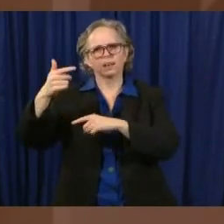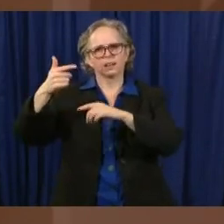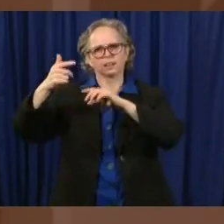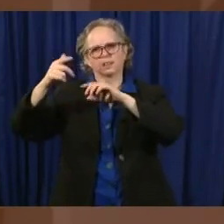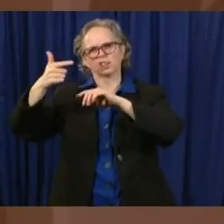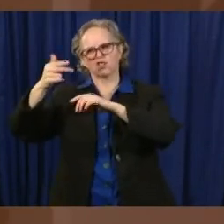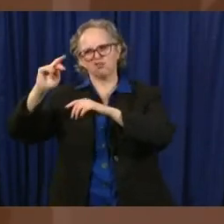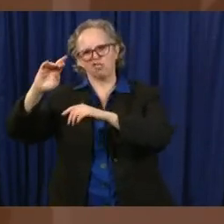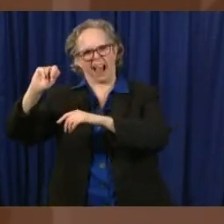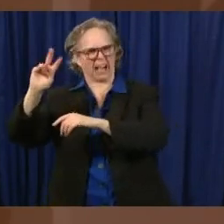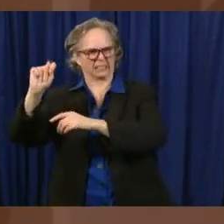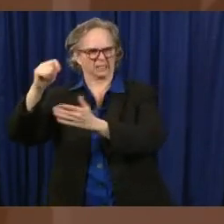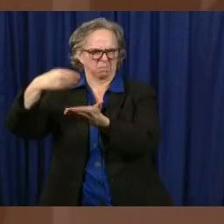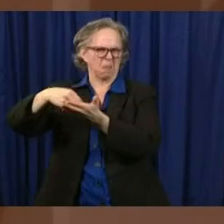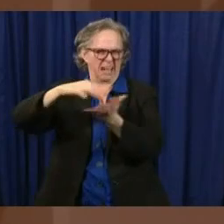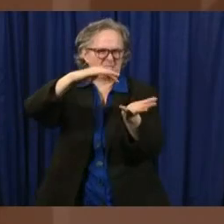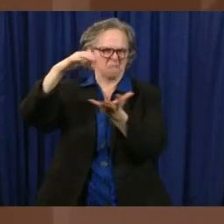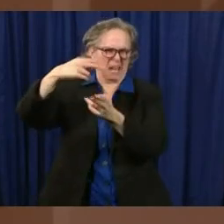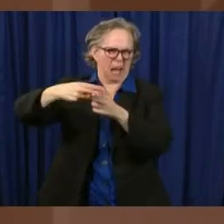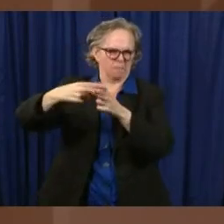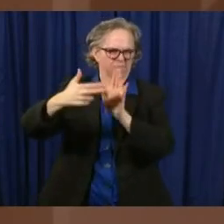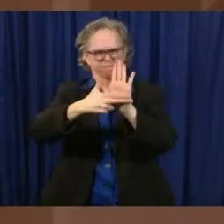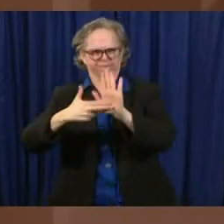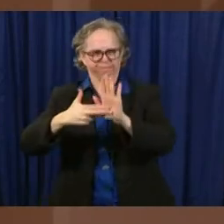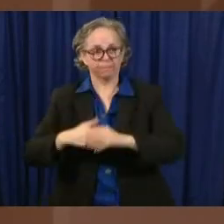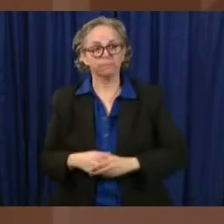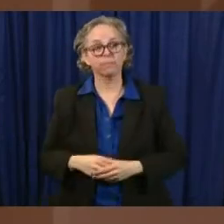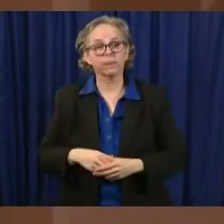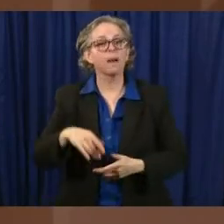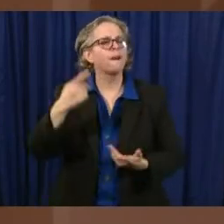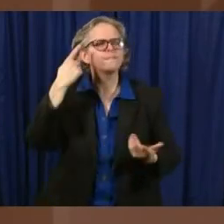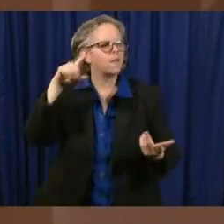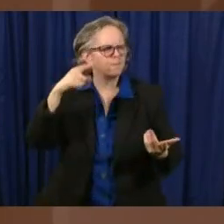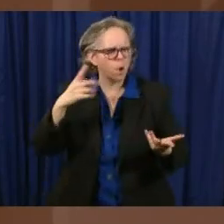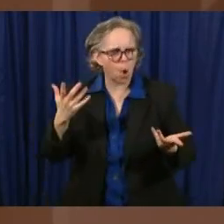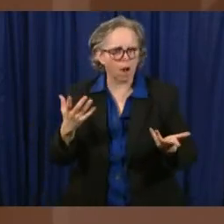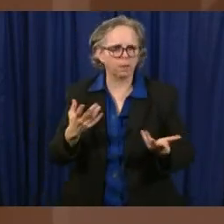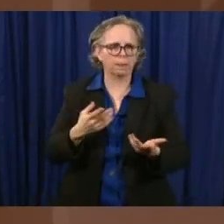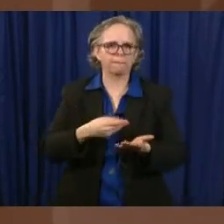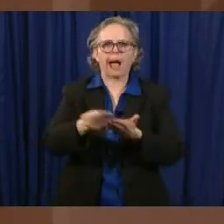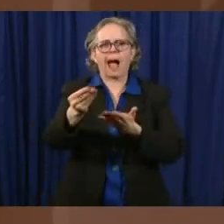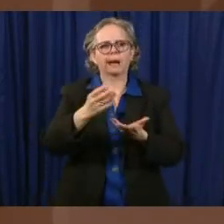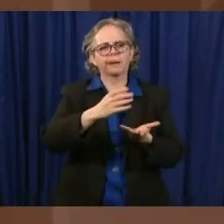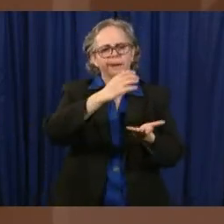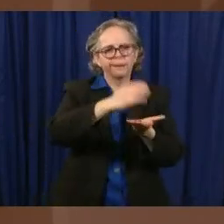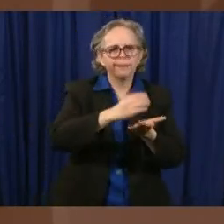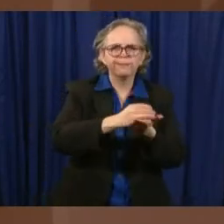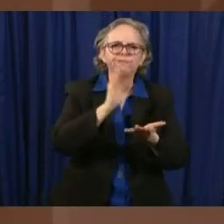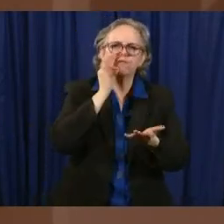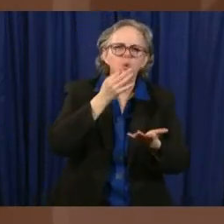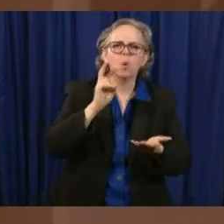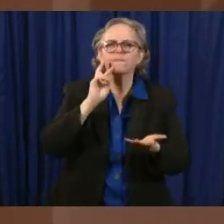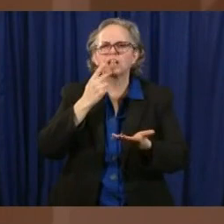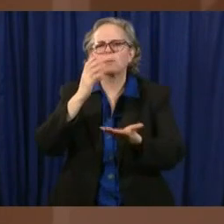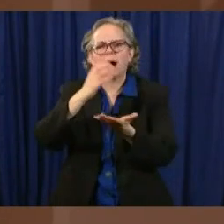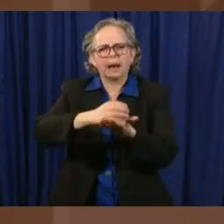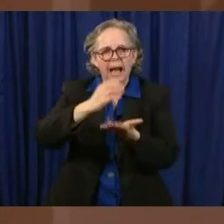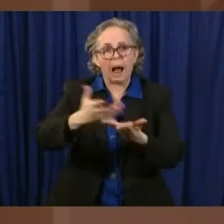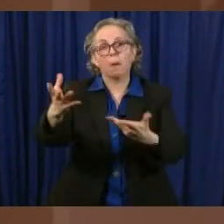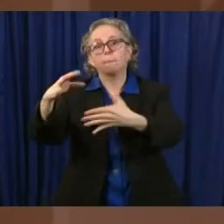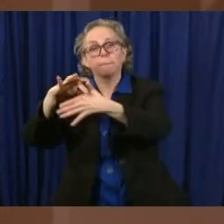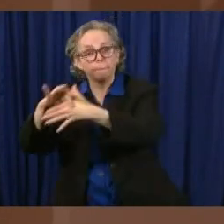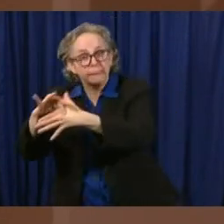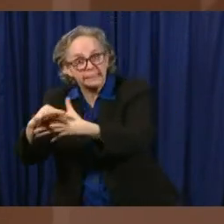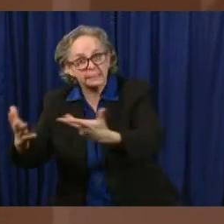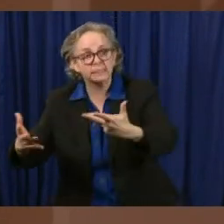canned fruits and vegetables, canned meats, cereals, pastas, and rice, box dinners, locally grown produce, locally produced